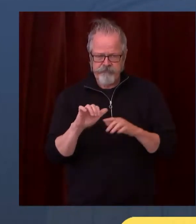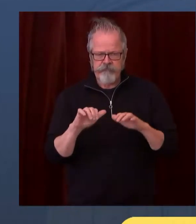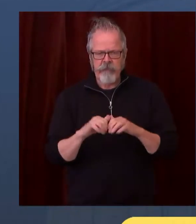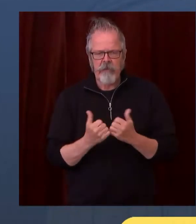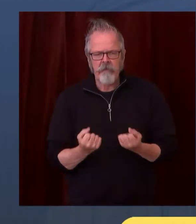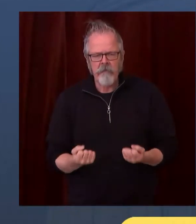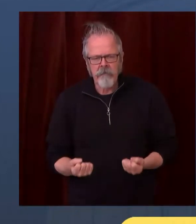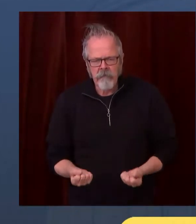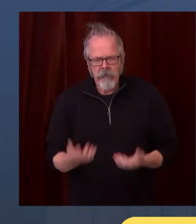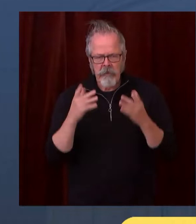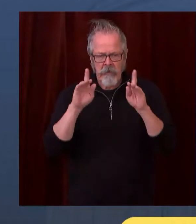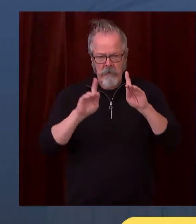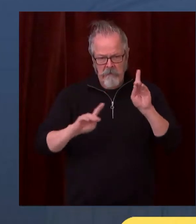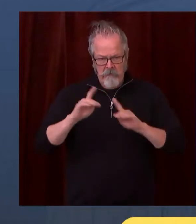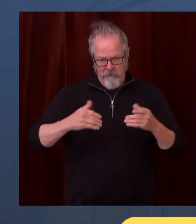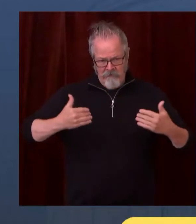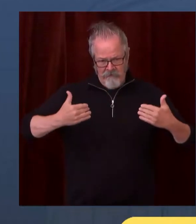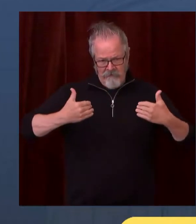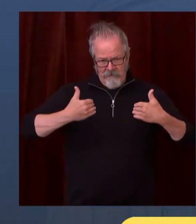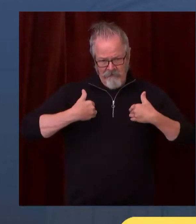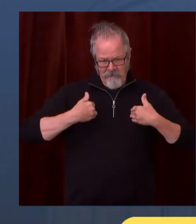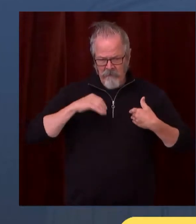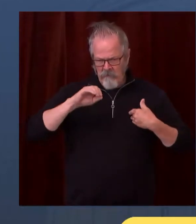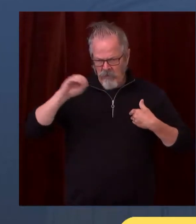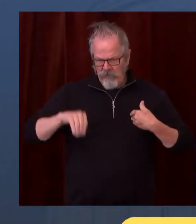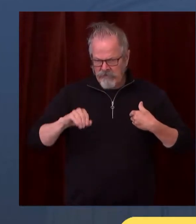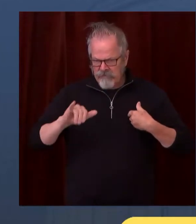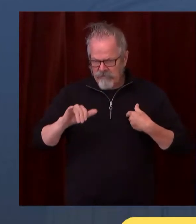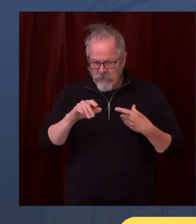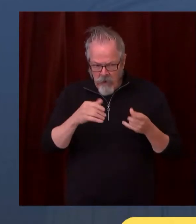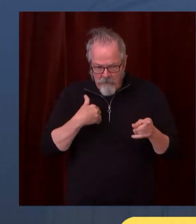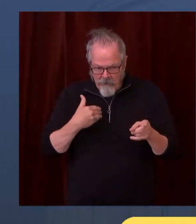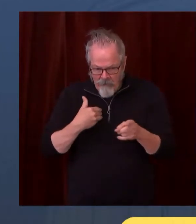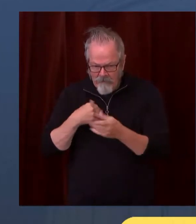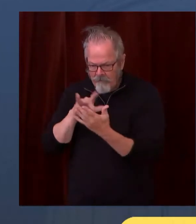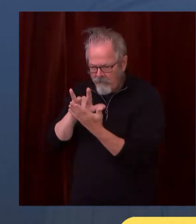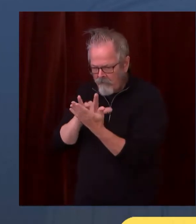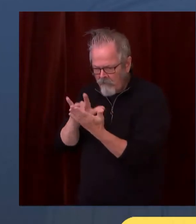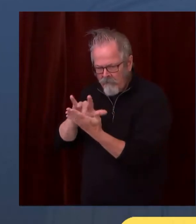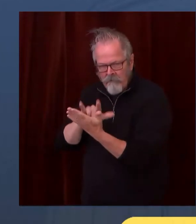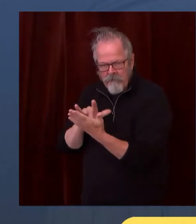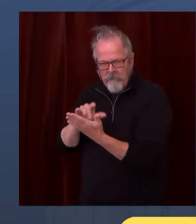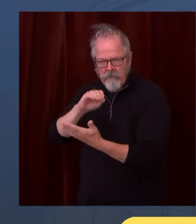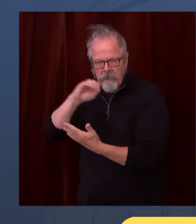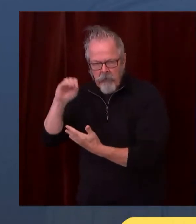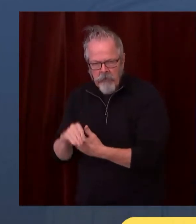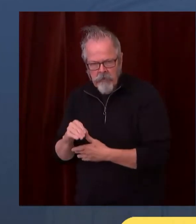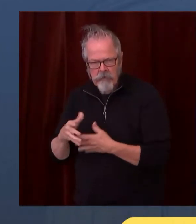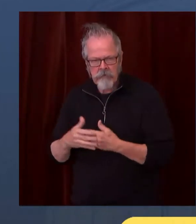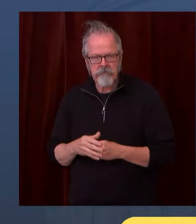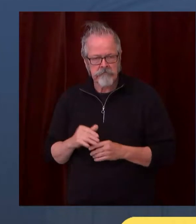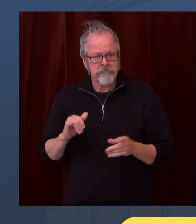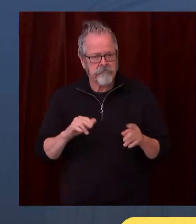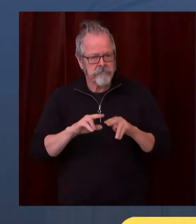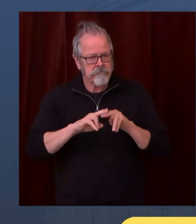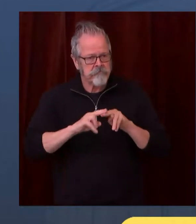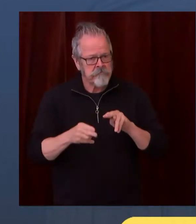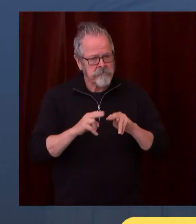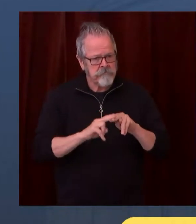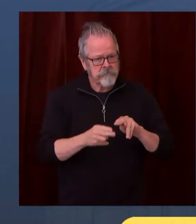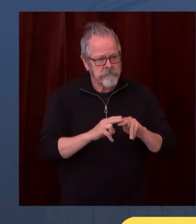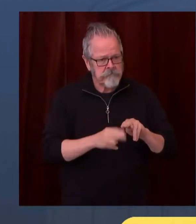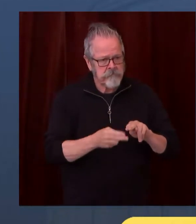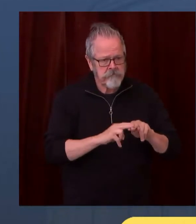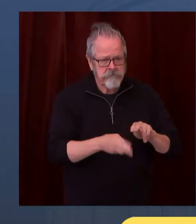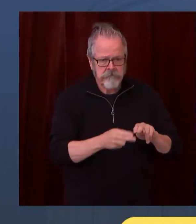percentage. What you've seen is we have maintained a high level of testing. It's come down a little bit from a peak, but it remains